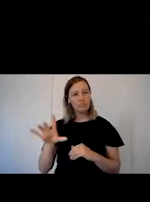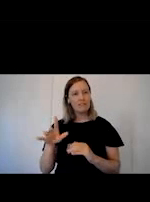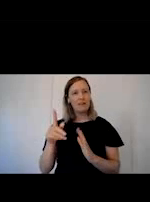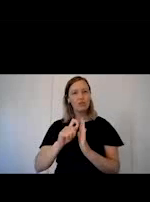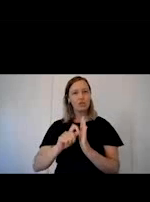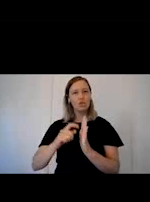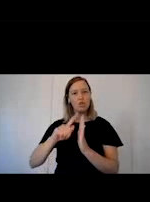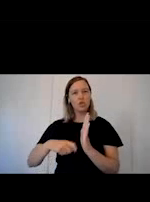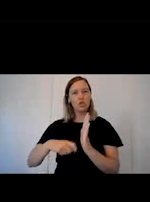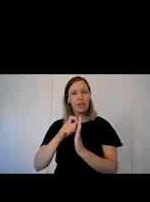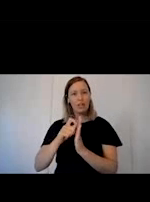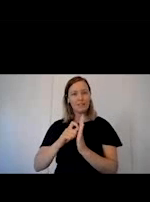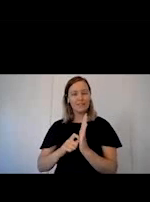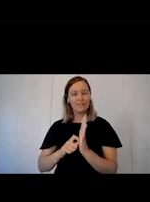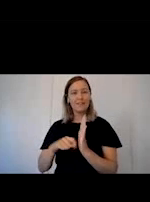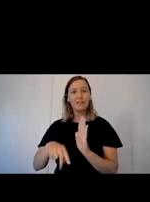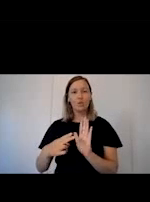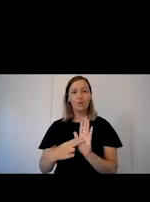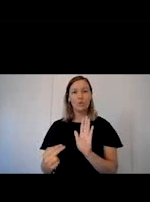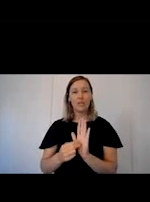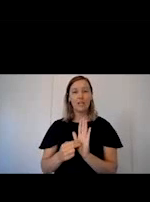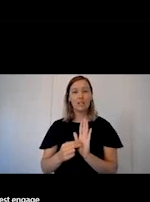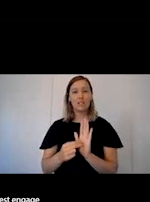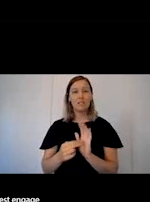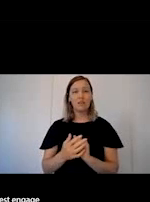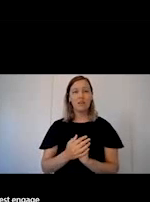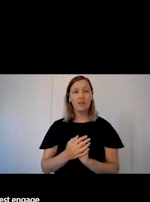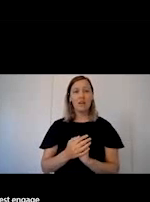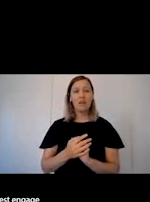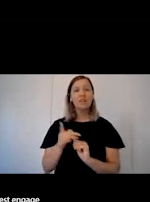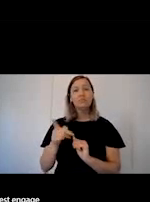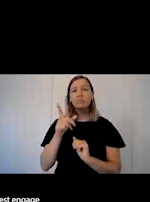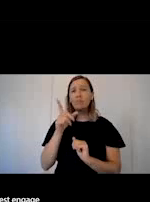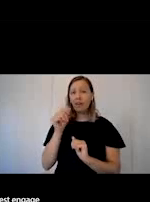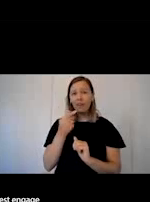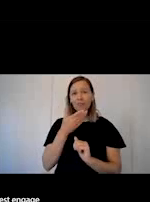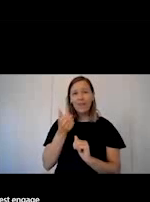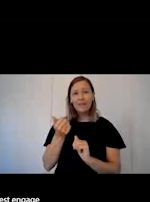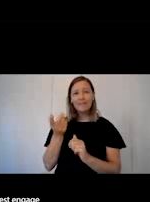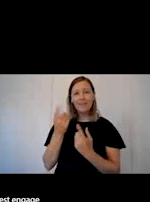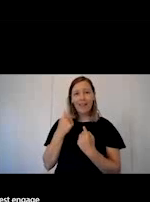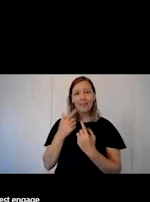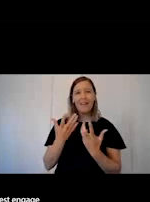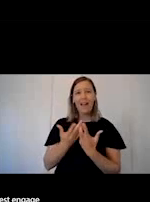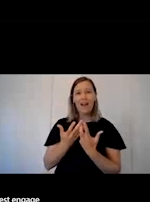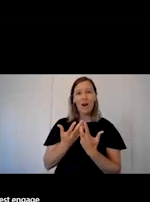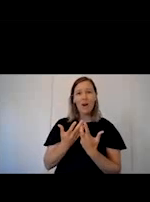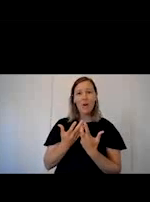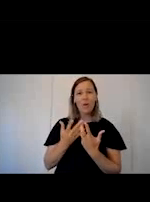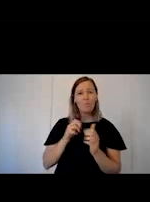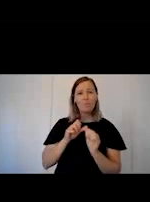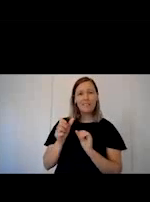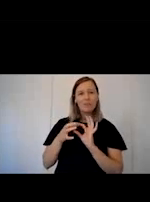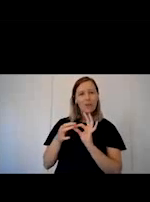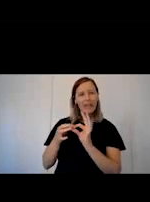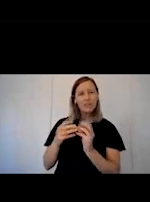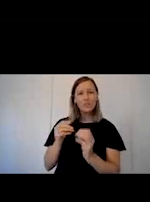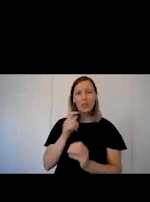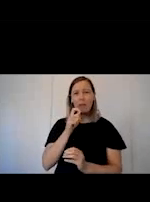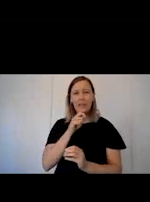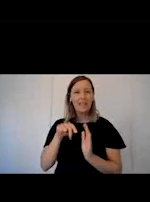in New Zealand. Olivia, share with us how we can best engage with media in New Zealand. How do we